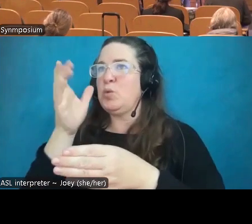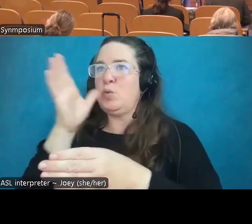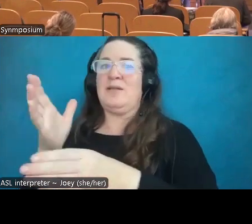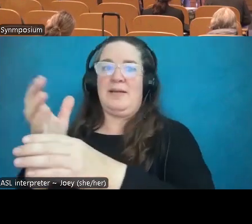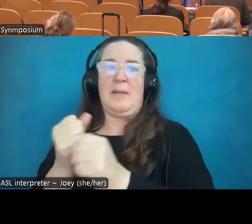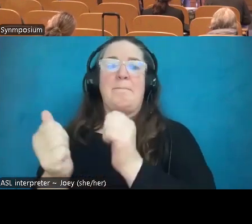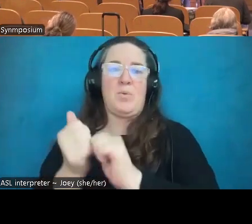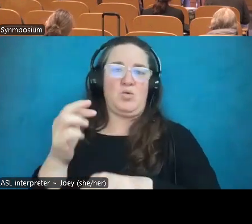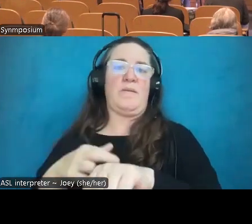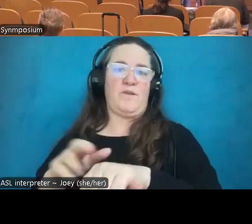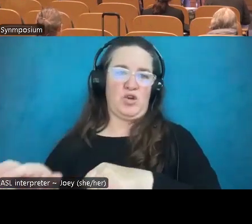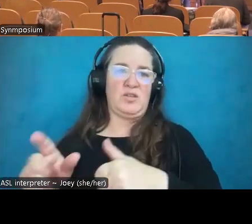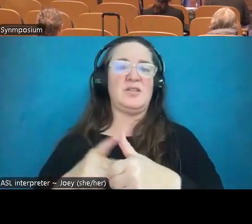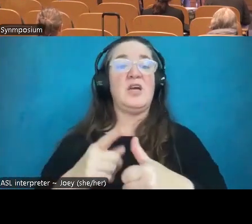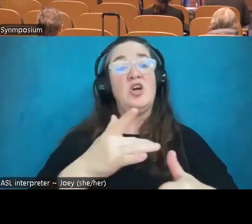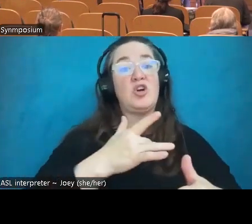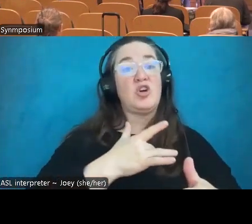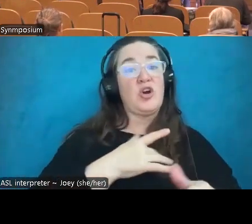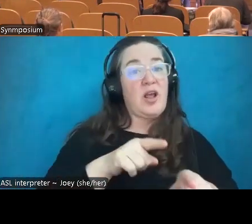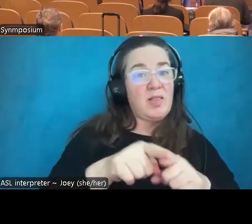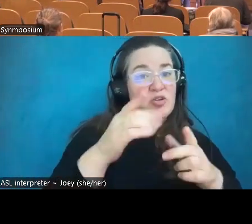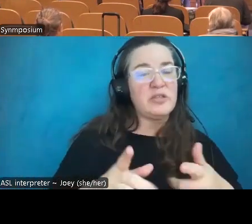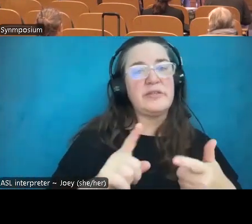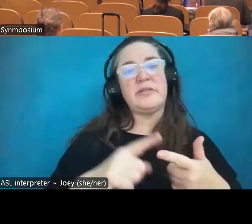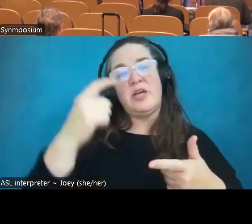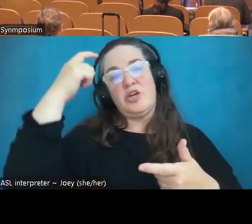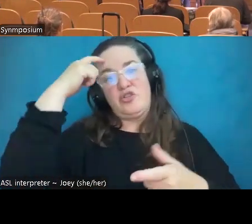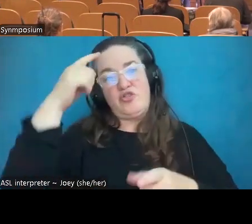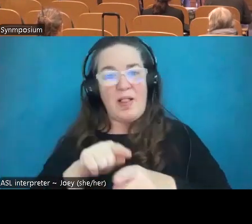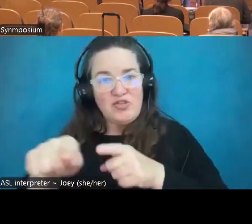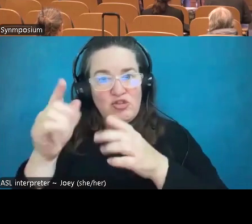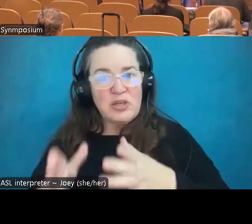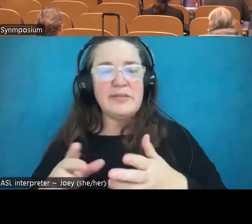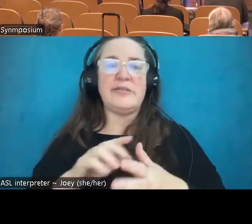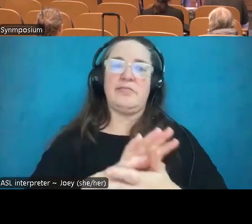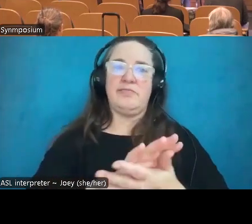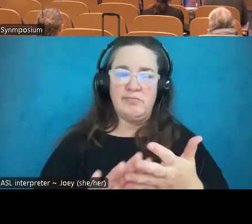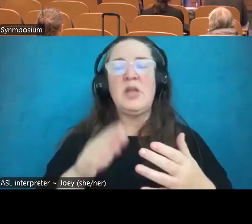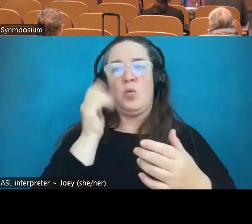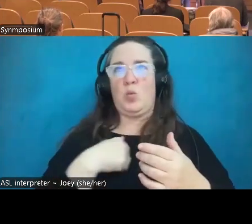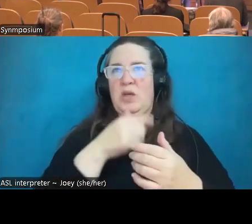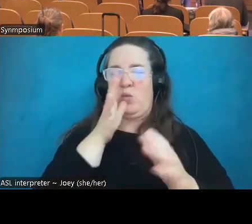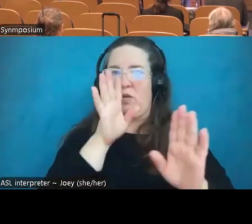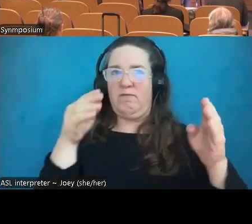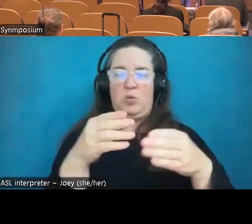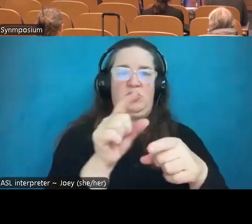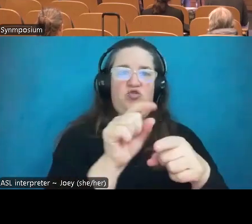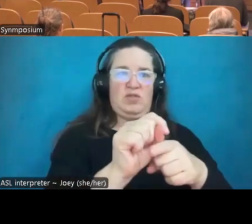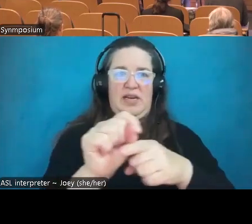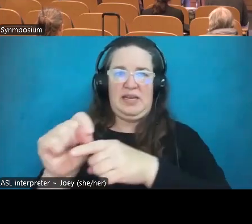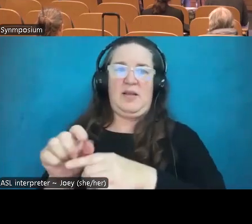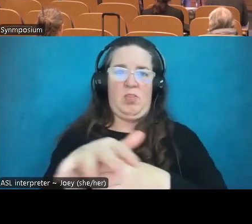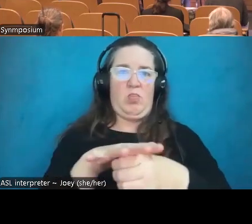neurologists, and trying to increase awareness and capacity in that aspect. But also, I think this is